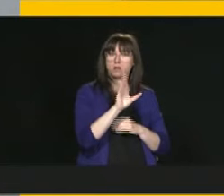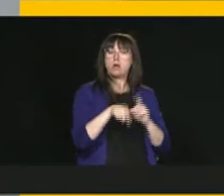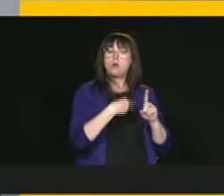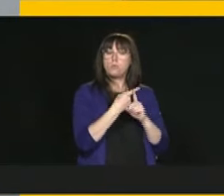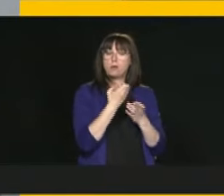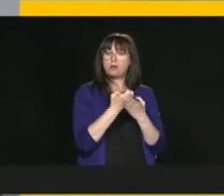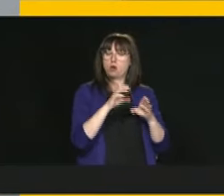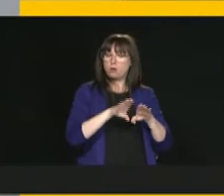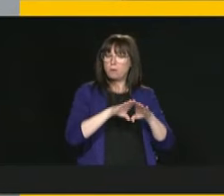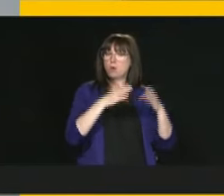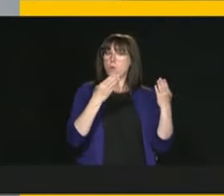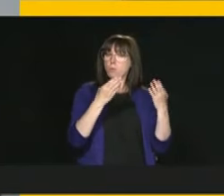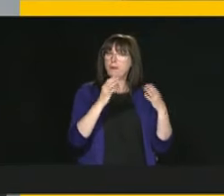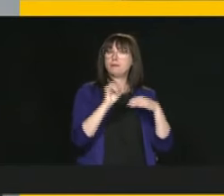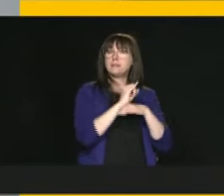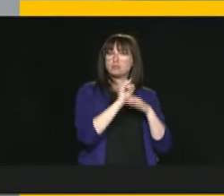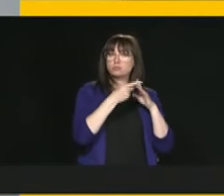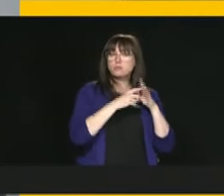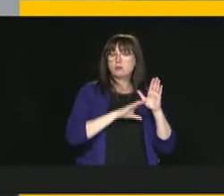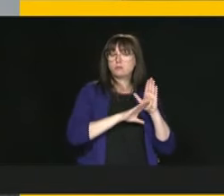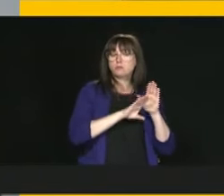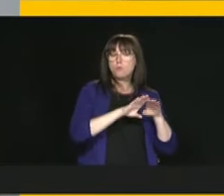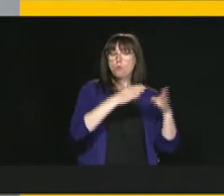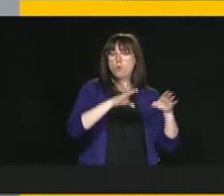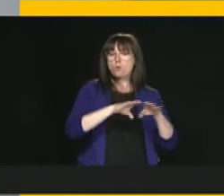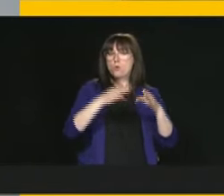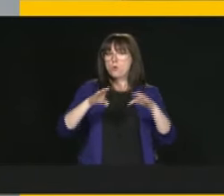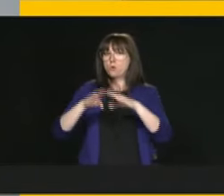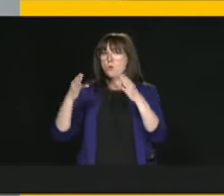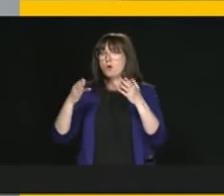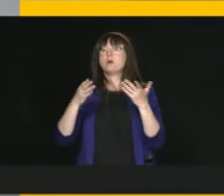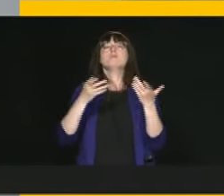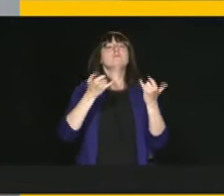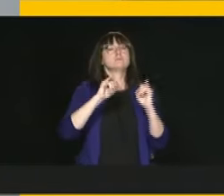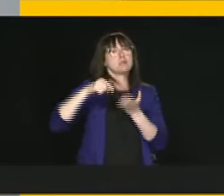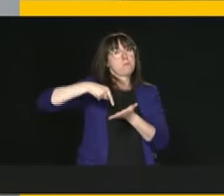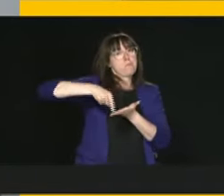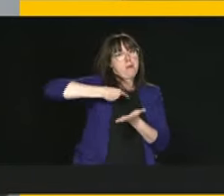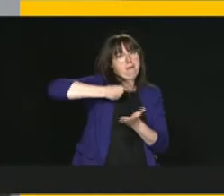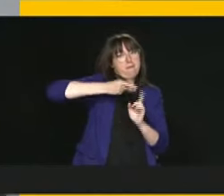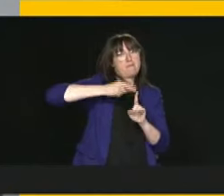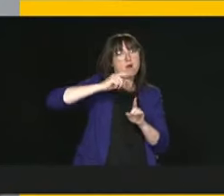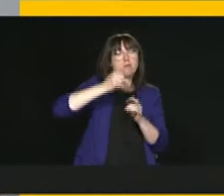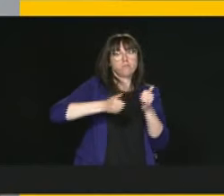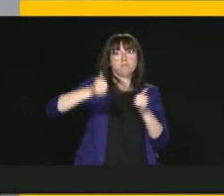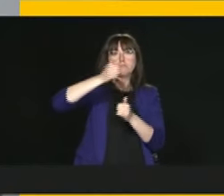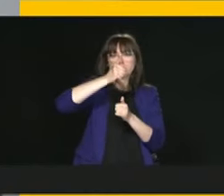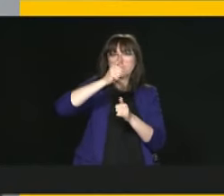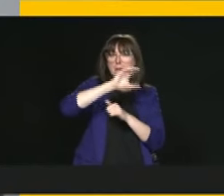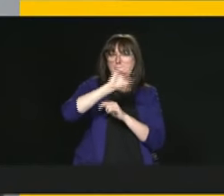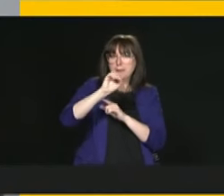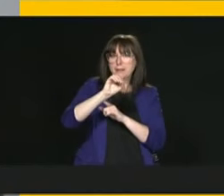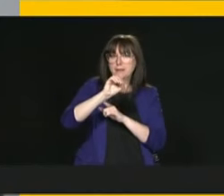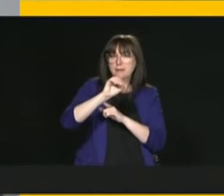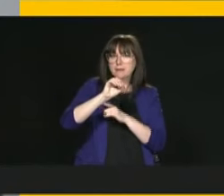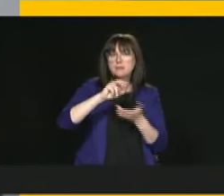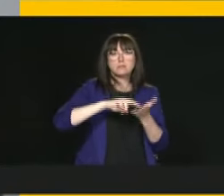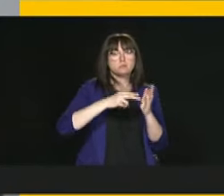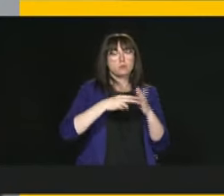picks up again, people will still have that link by getting a paycheck from that employer that will allow them to get